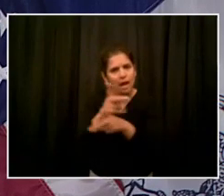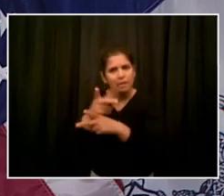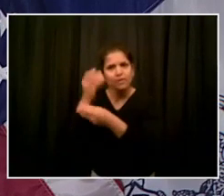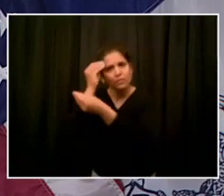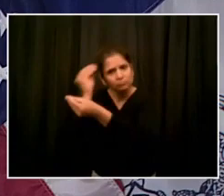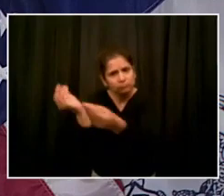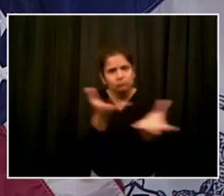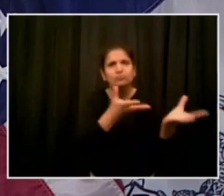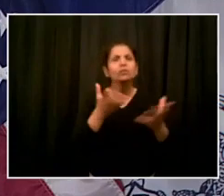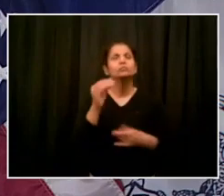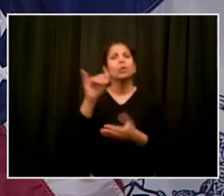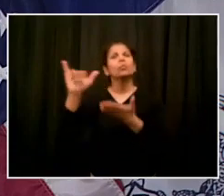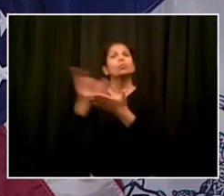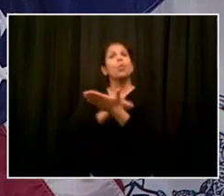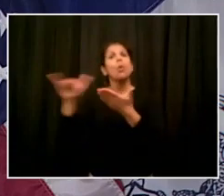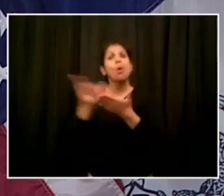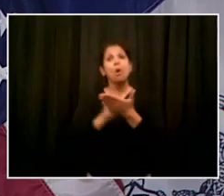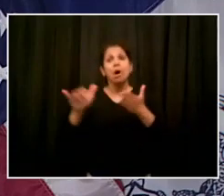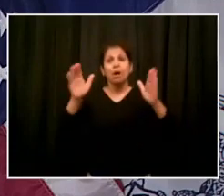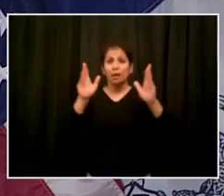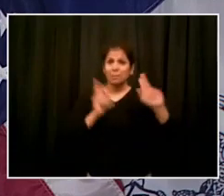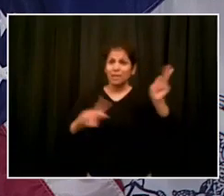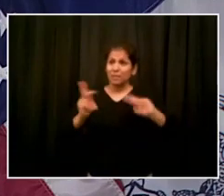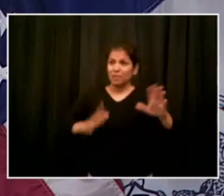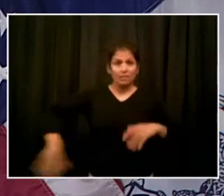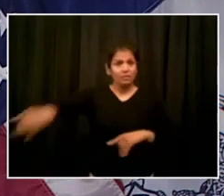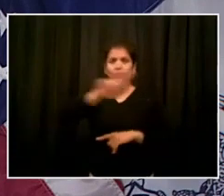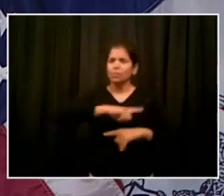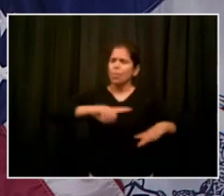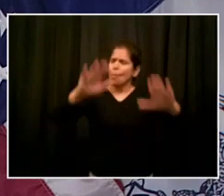to think about what we'd be watching for and how we'd address it.